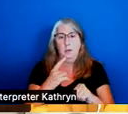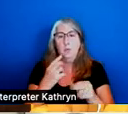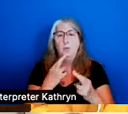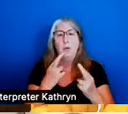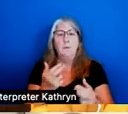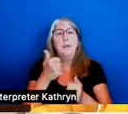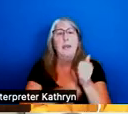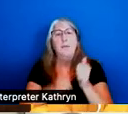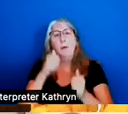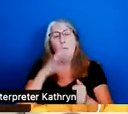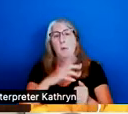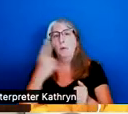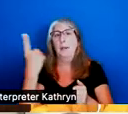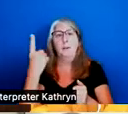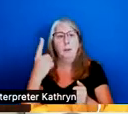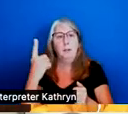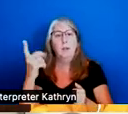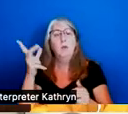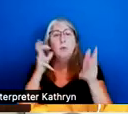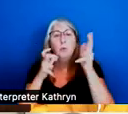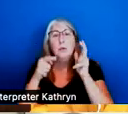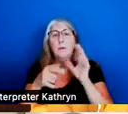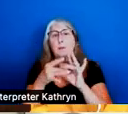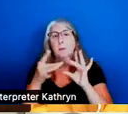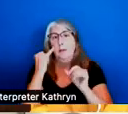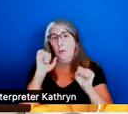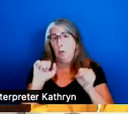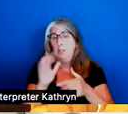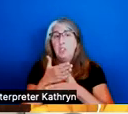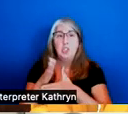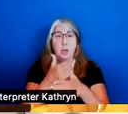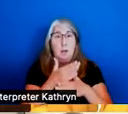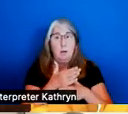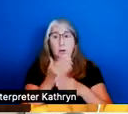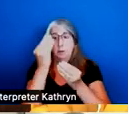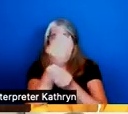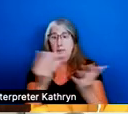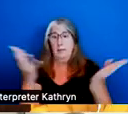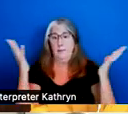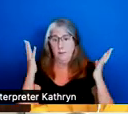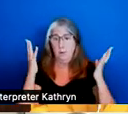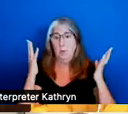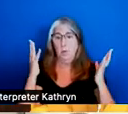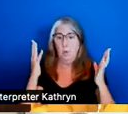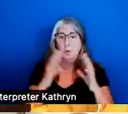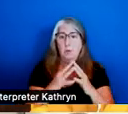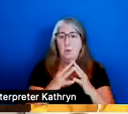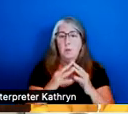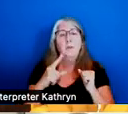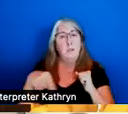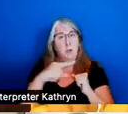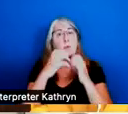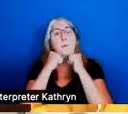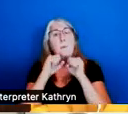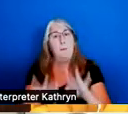every woman, anybody who's hearing this message, if you can share, to let you know that you do matter, that our